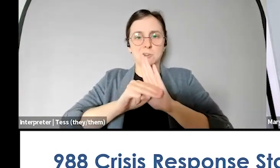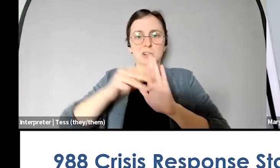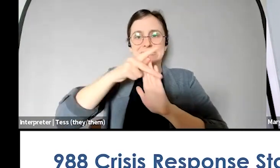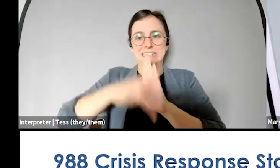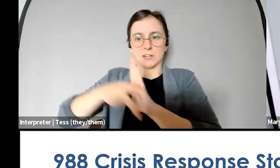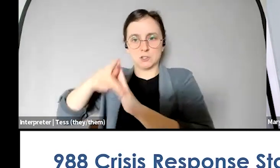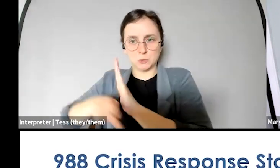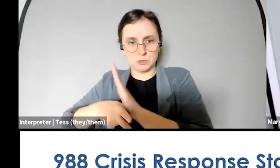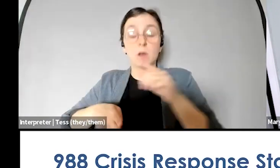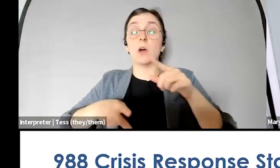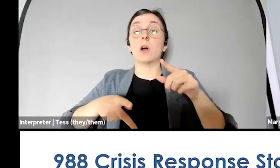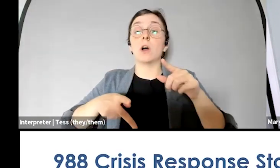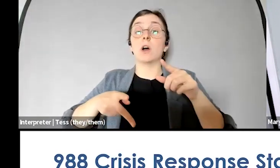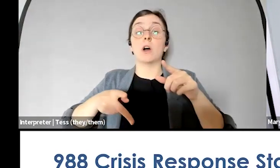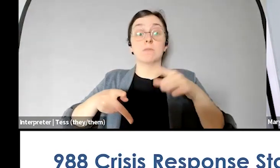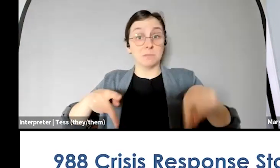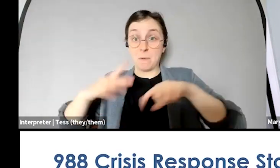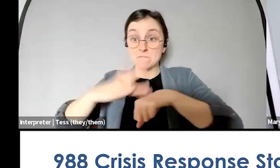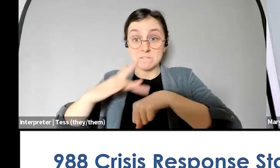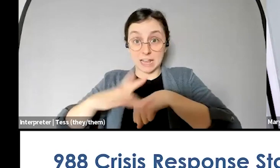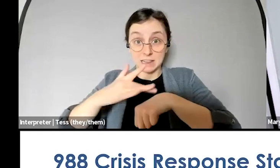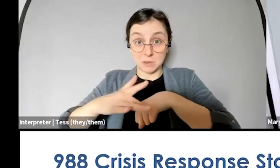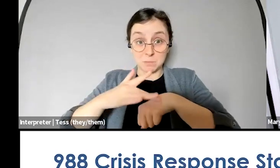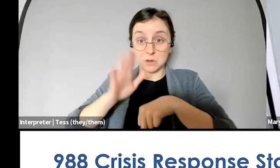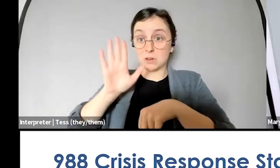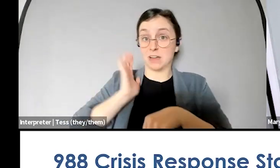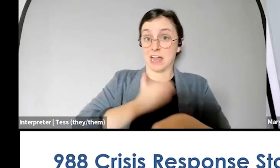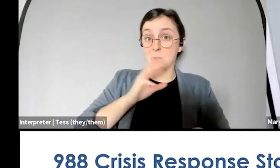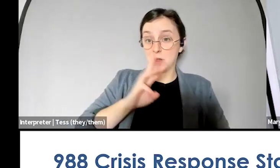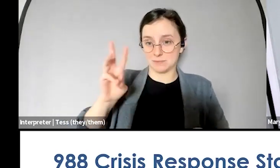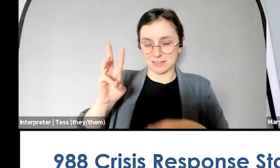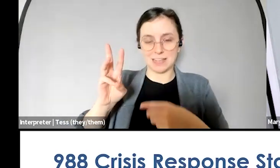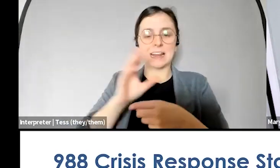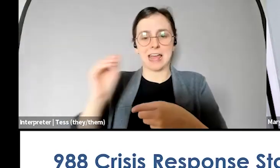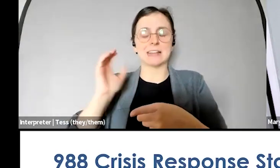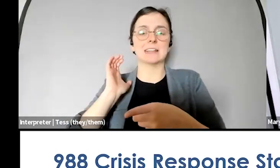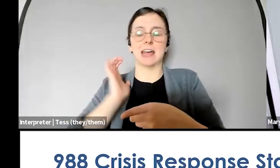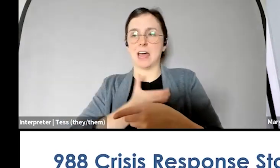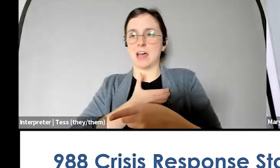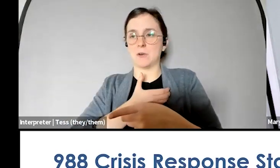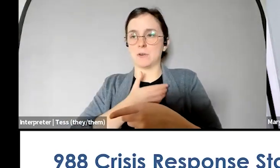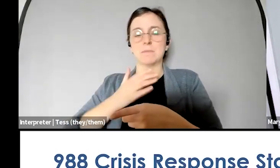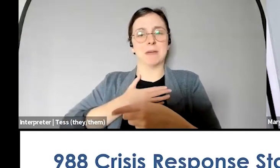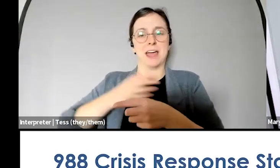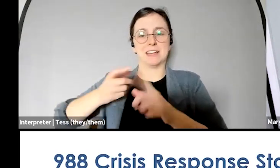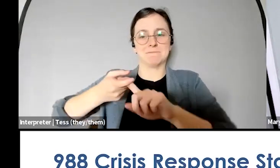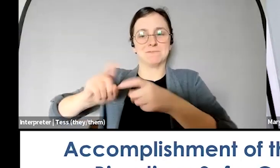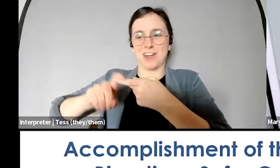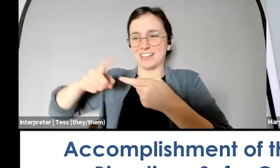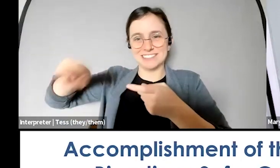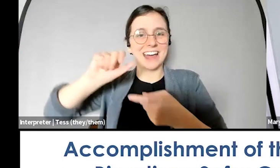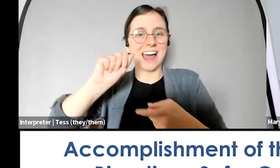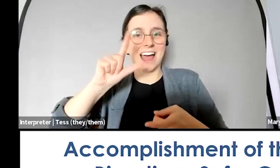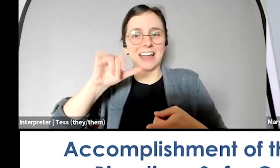found on that web page maintained by my friends at the National Alliance on Mental Illness. Next web page,